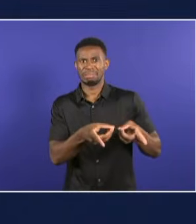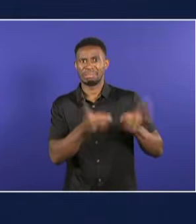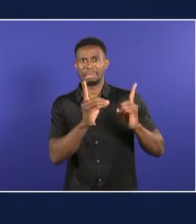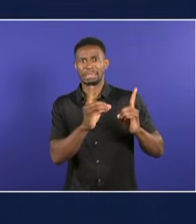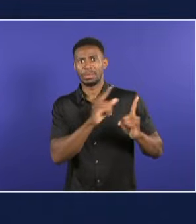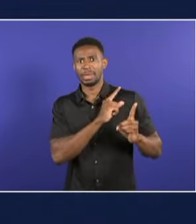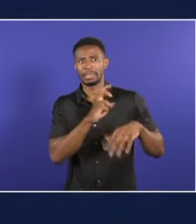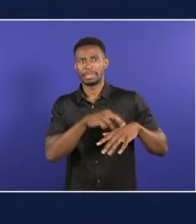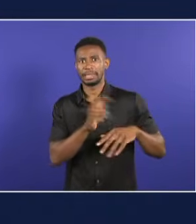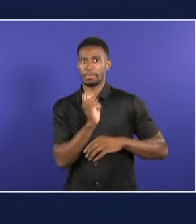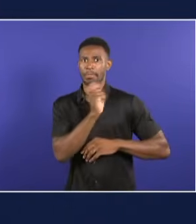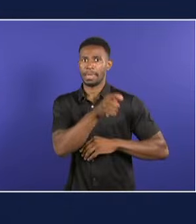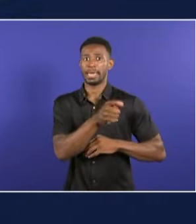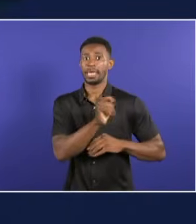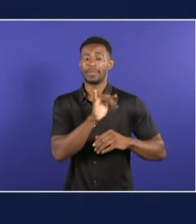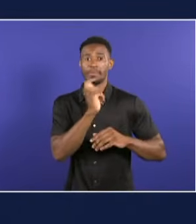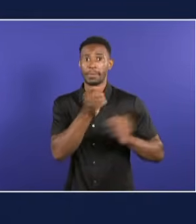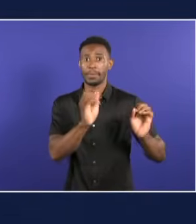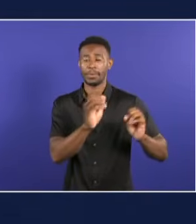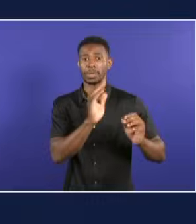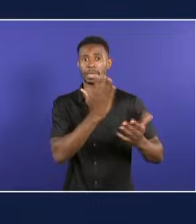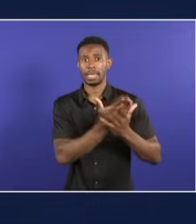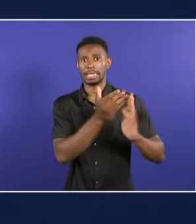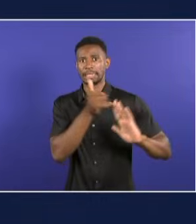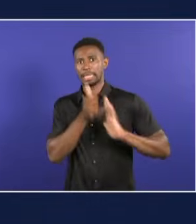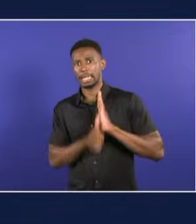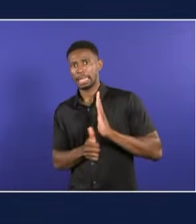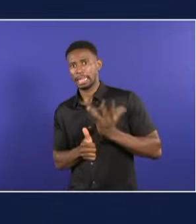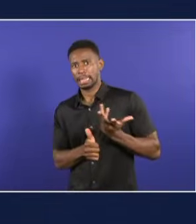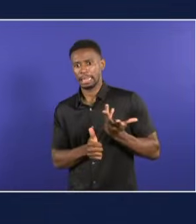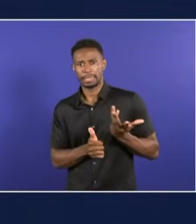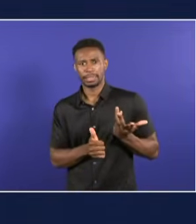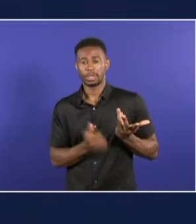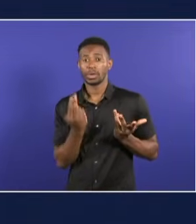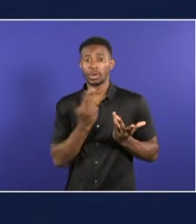sleep knowing that if he needs help, it will be hours away.